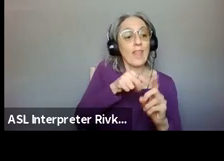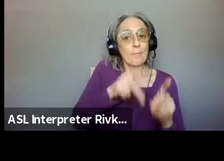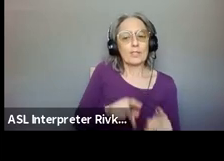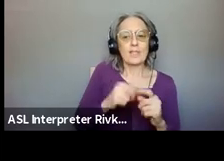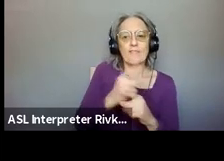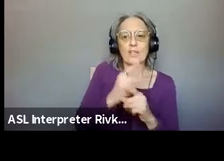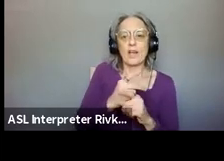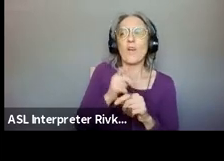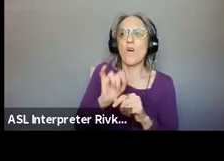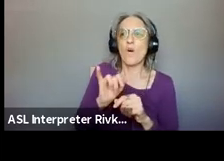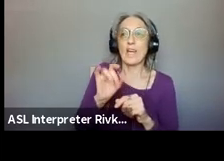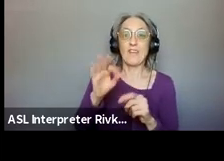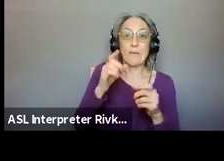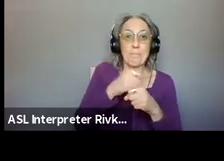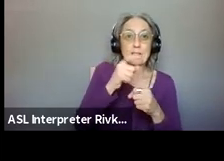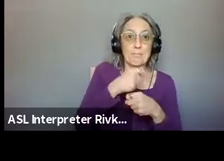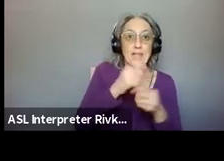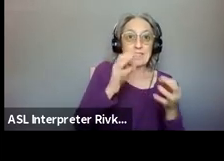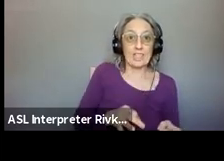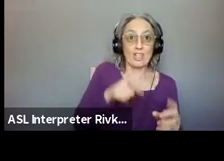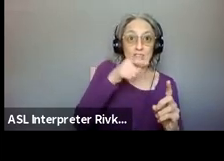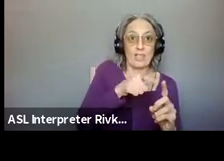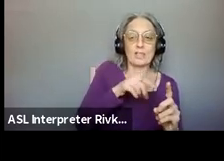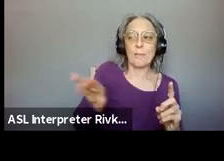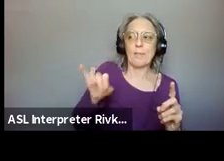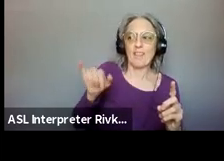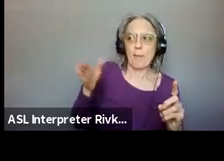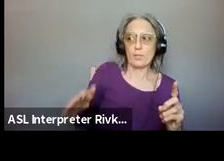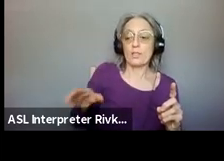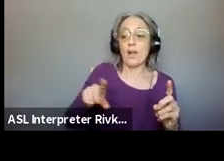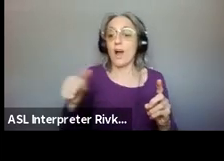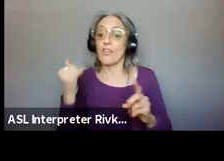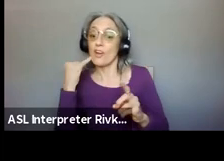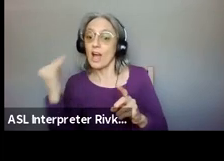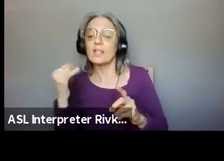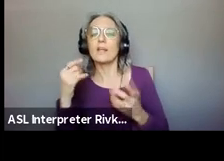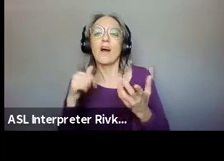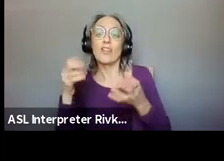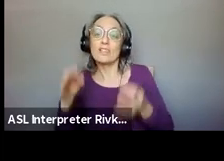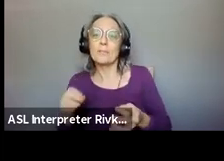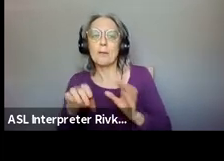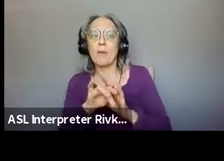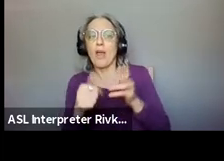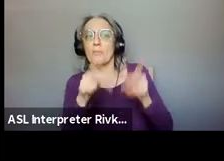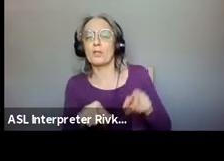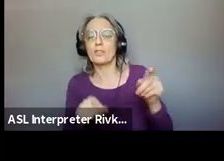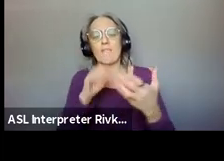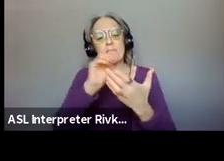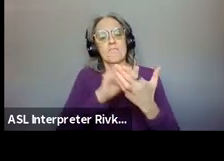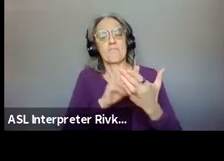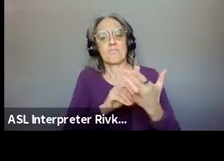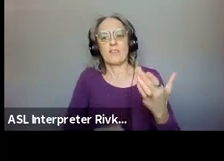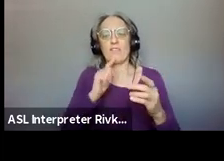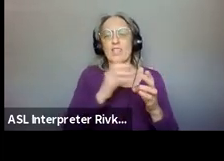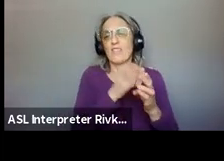specific decisions. This is particularly helpful if the person only needs assistance in specific areas. So maybe they can make all of their home life decisions,